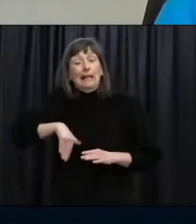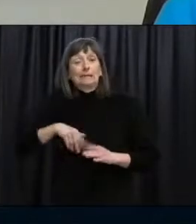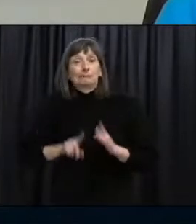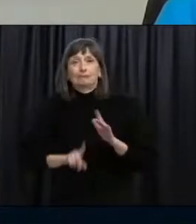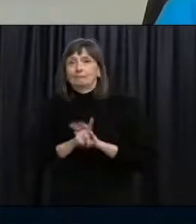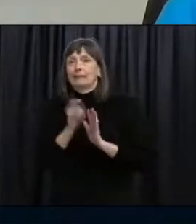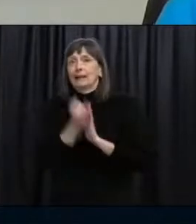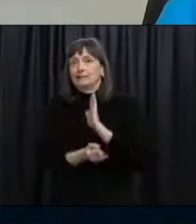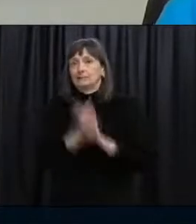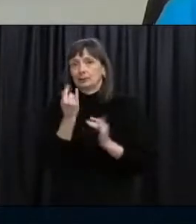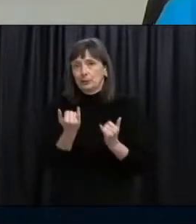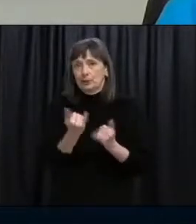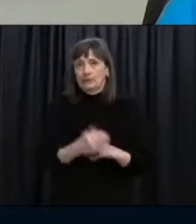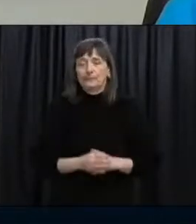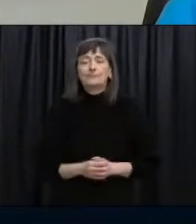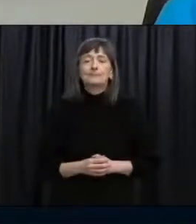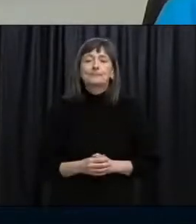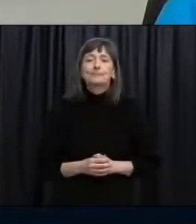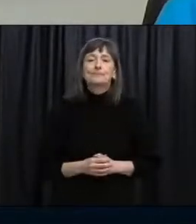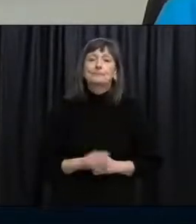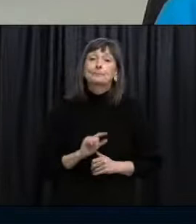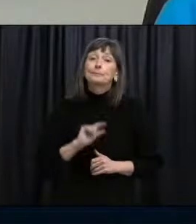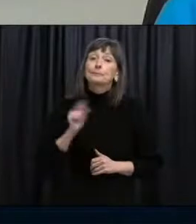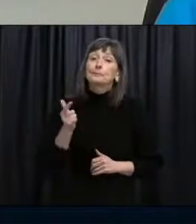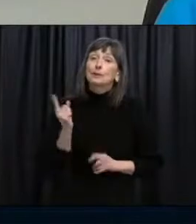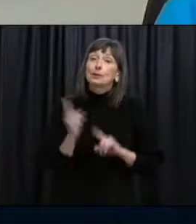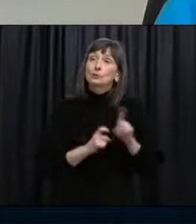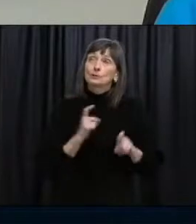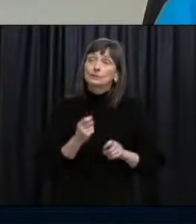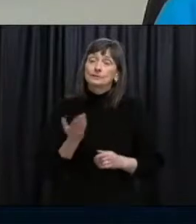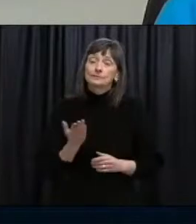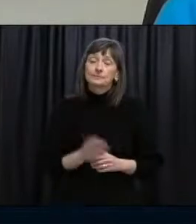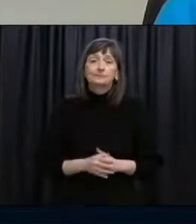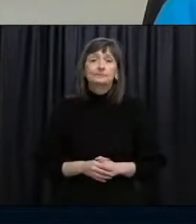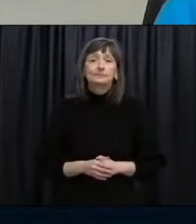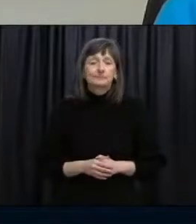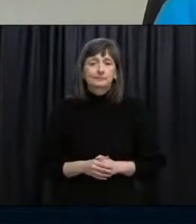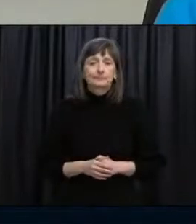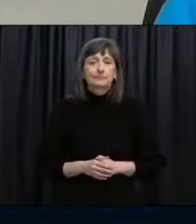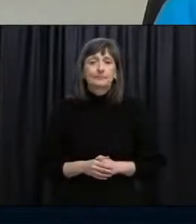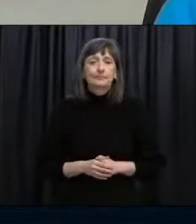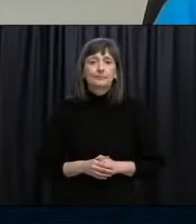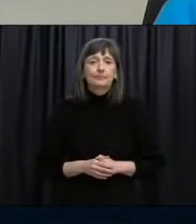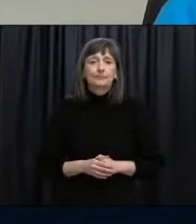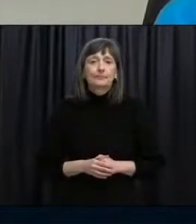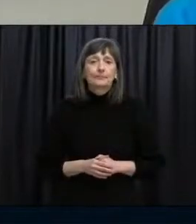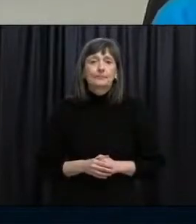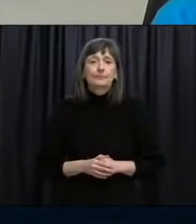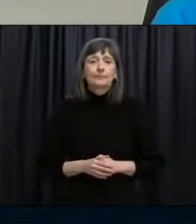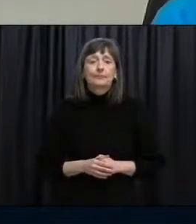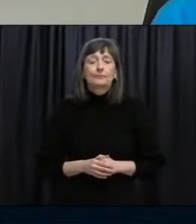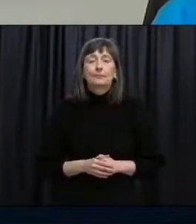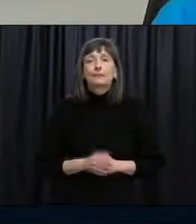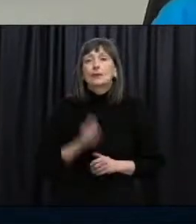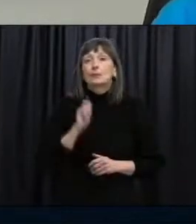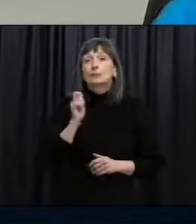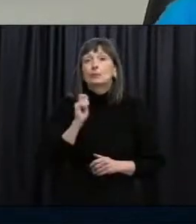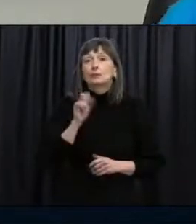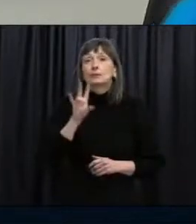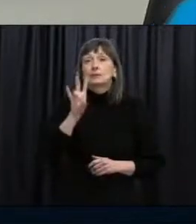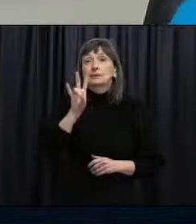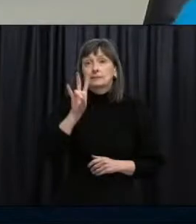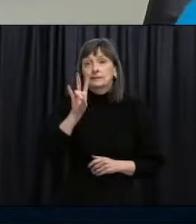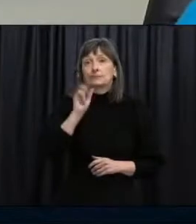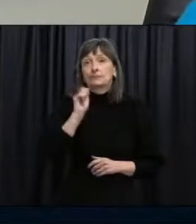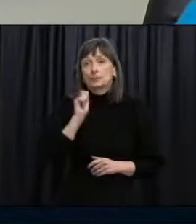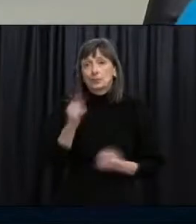But with that, I'll pass it over to media for questions. Thank you, Premier. For the benefit of our speakers, there are 7 reporters